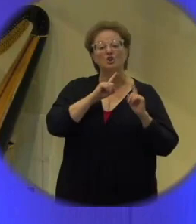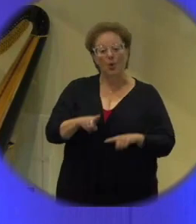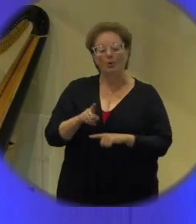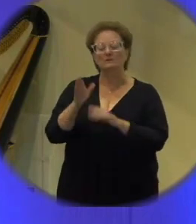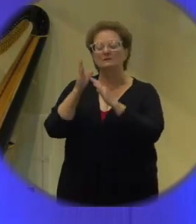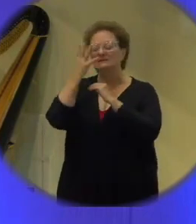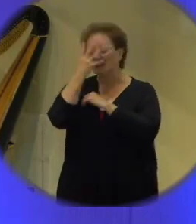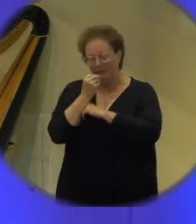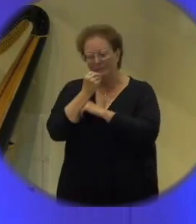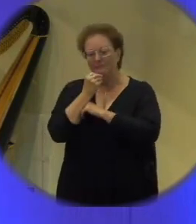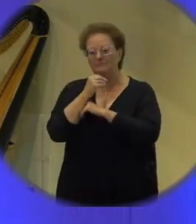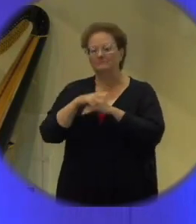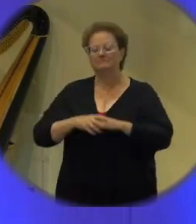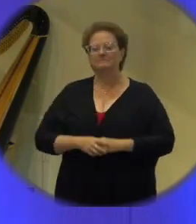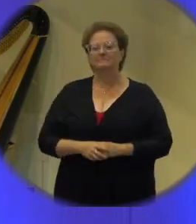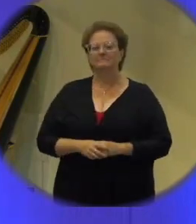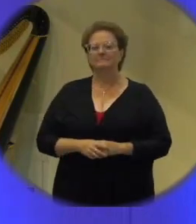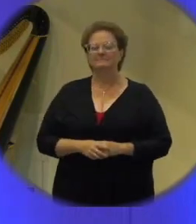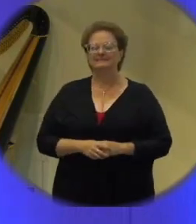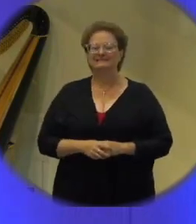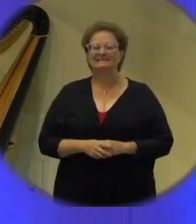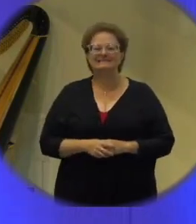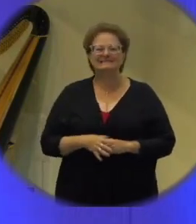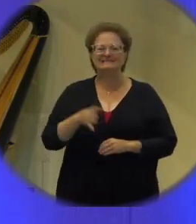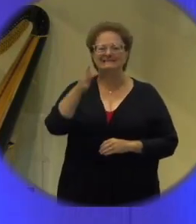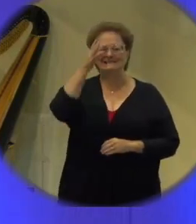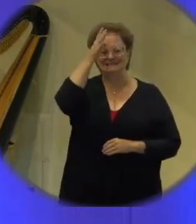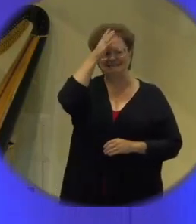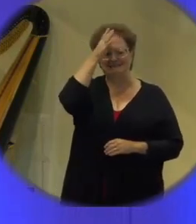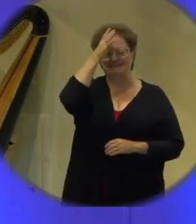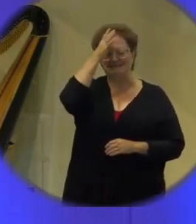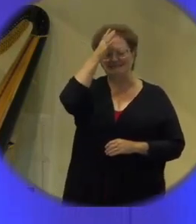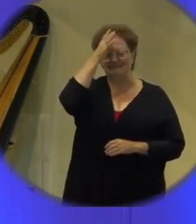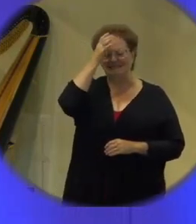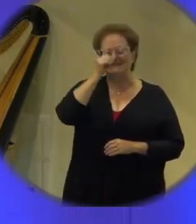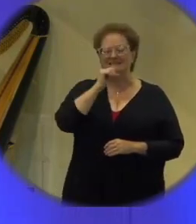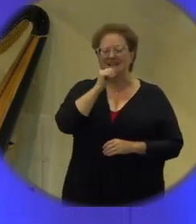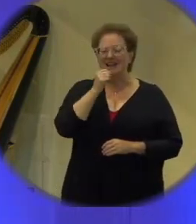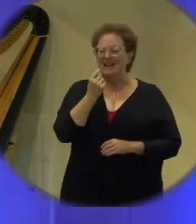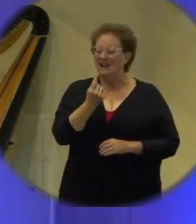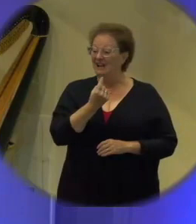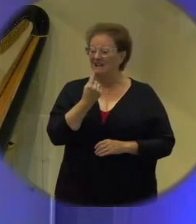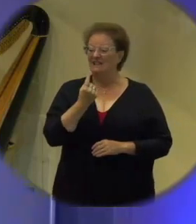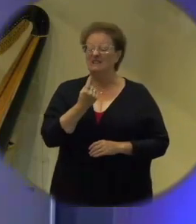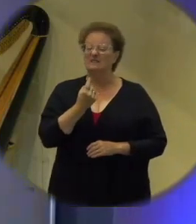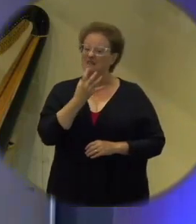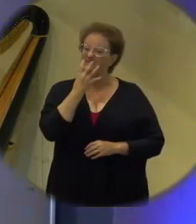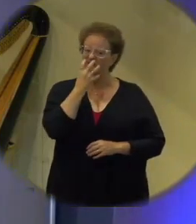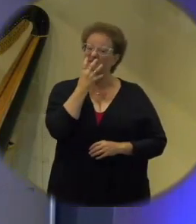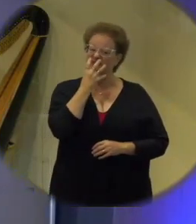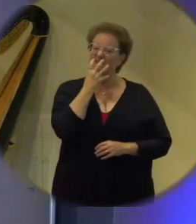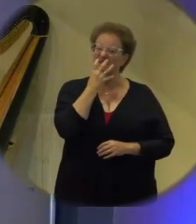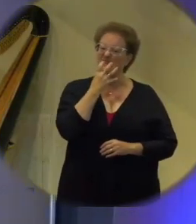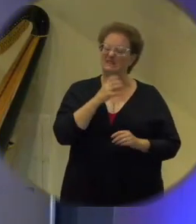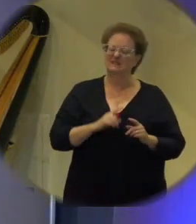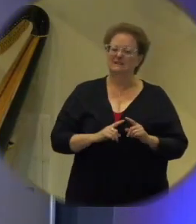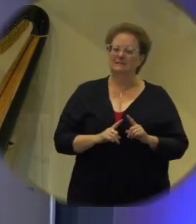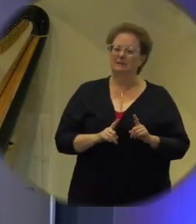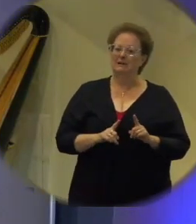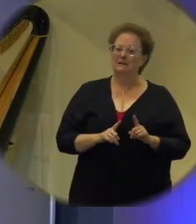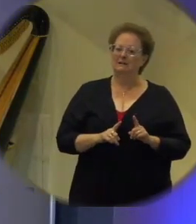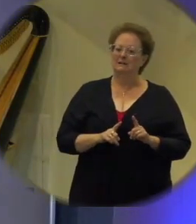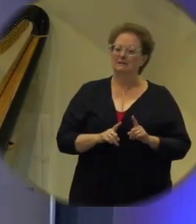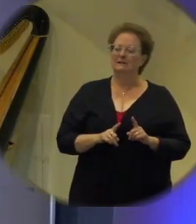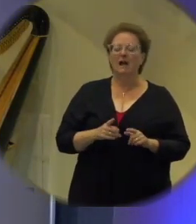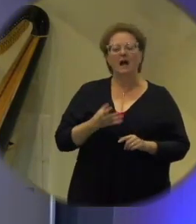sleep. Now, Dad doesn't always, you know, he was getting a little frustrated, but he didn't get mad